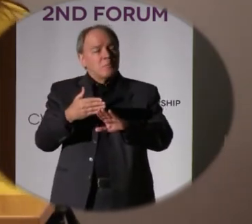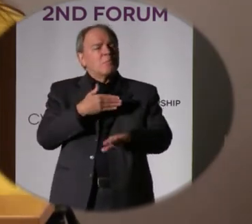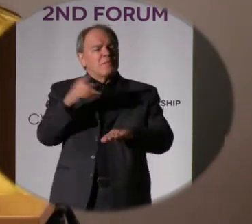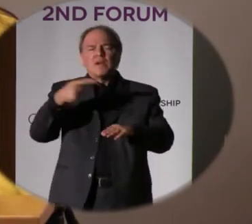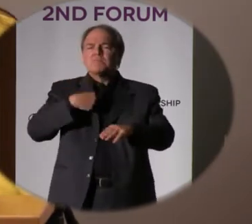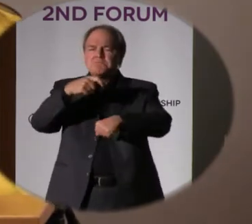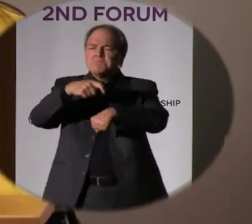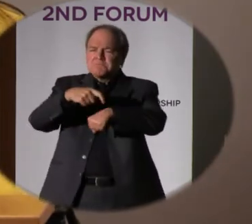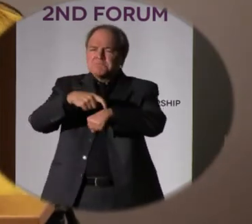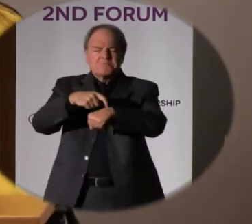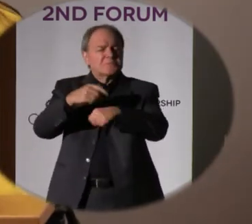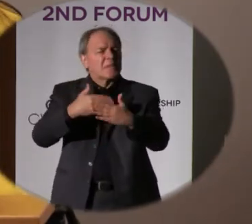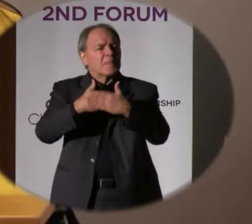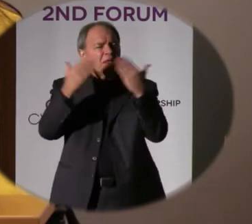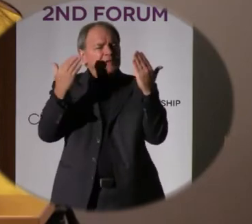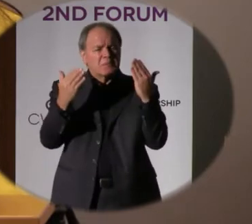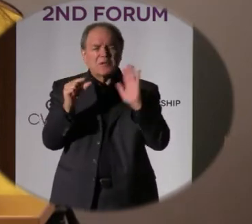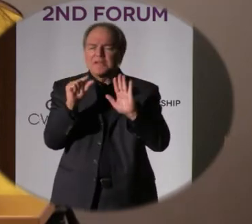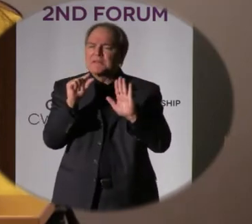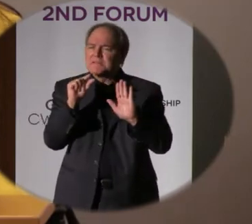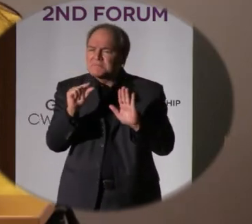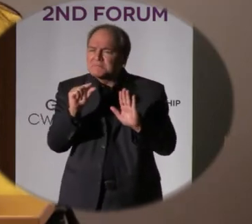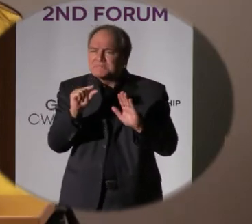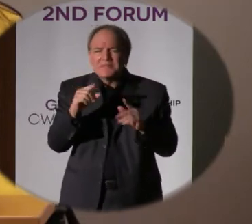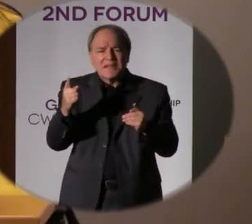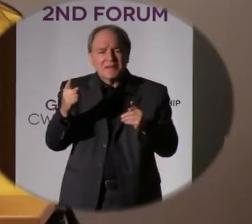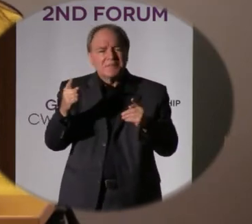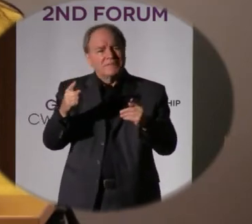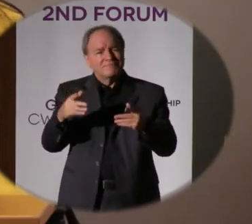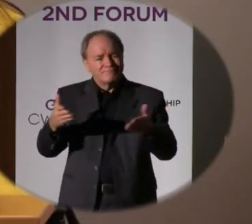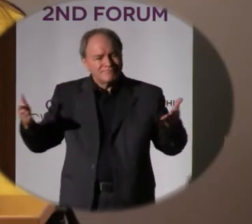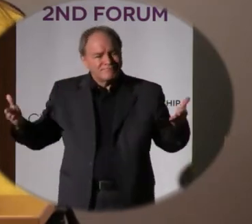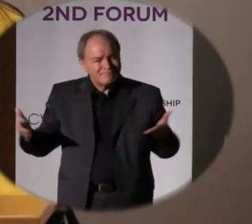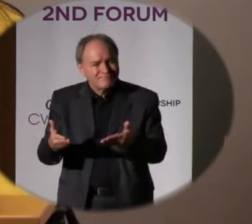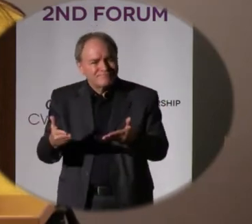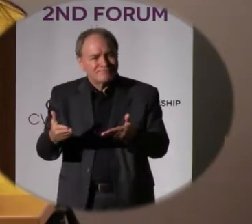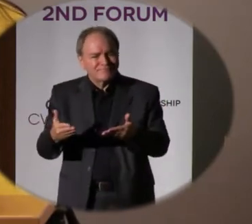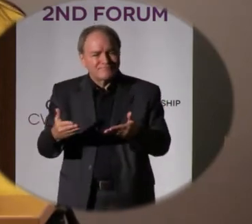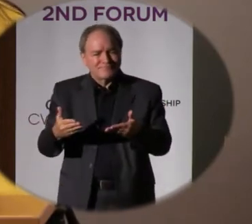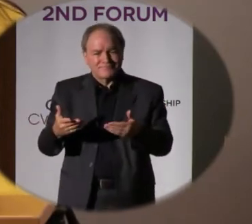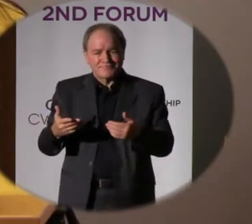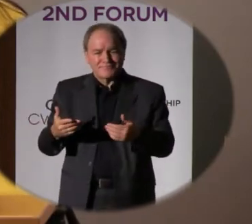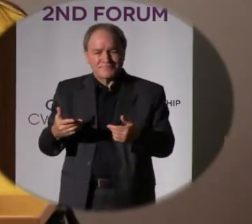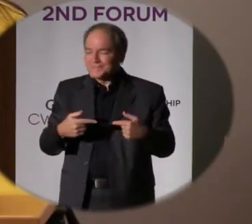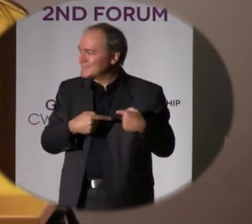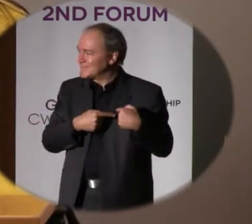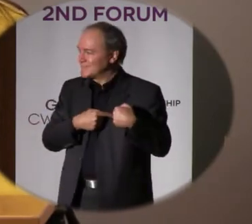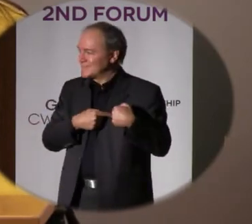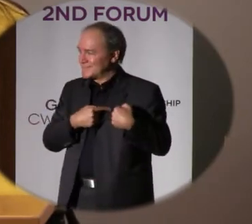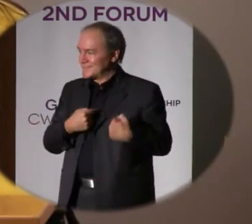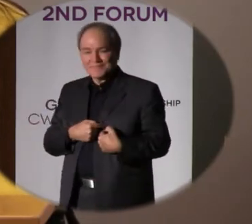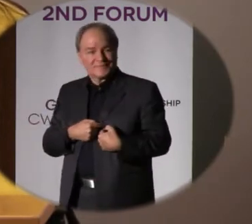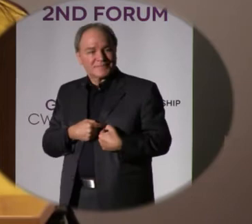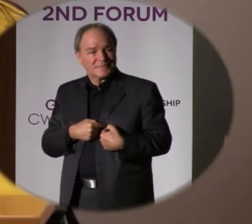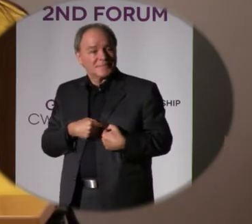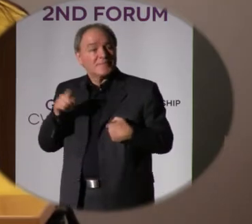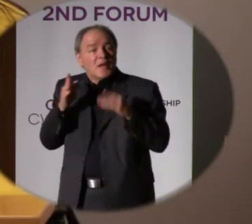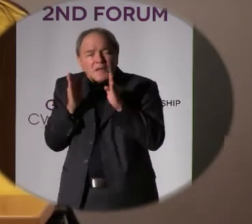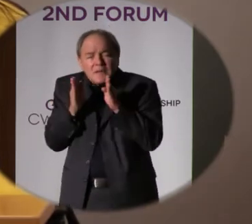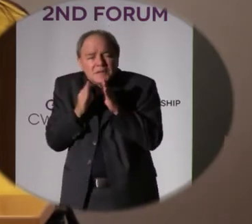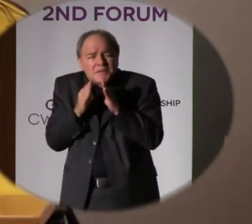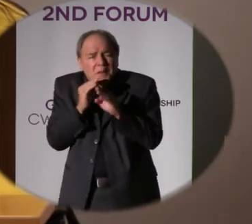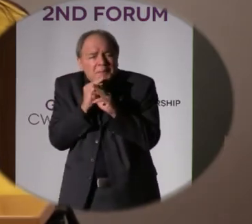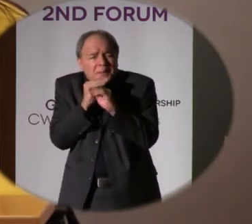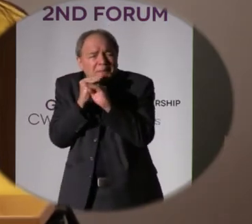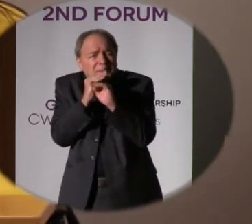little bit. This morning, I got a very special gift, which is a hummingbird that is something that